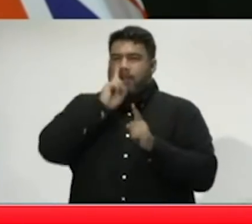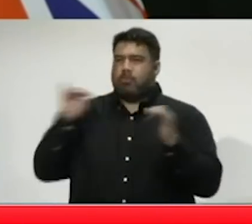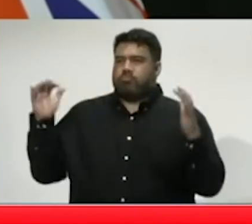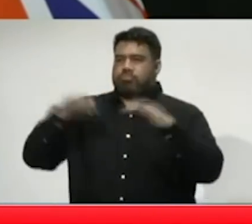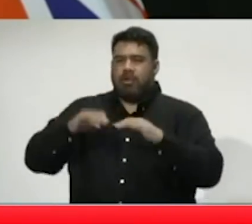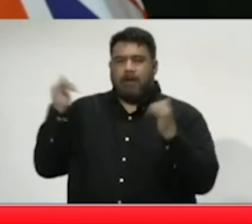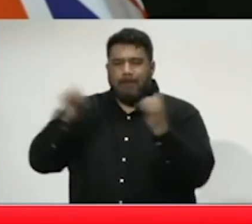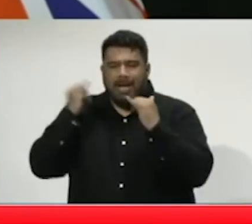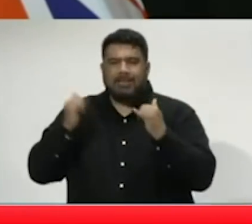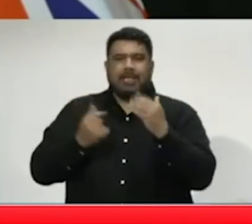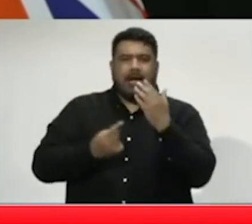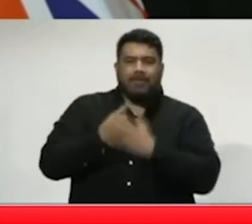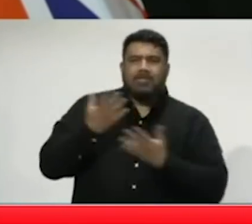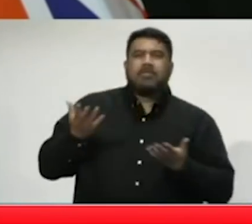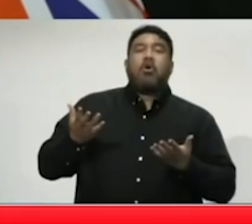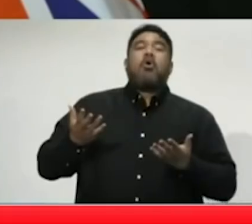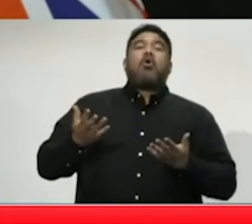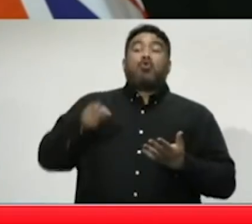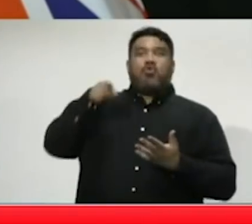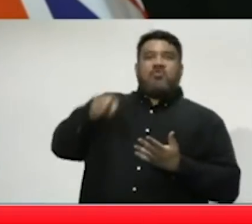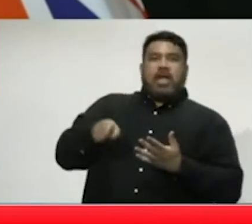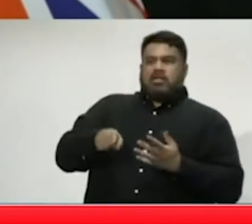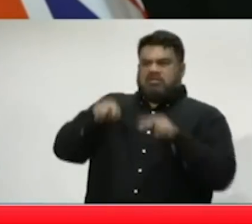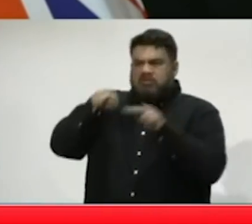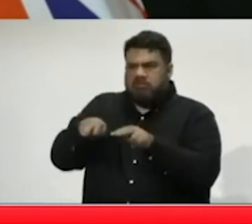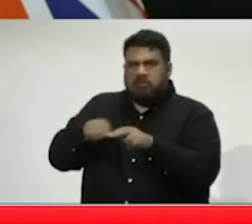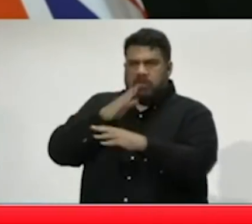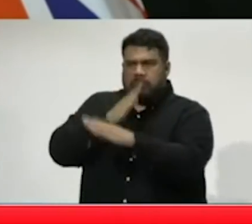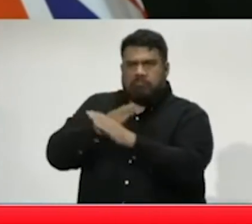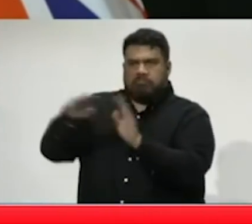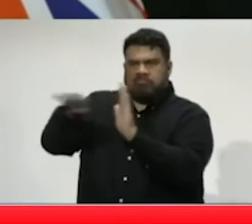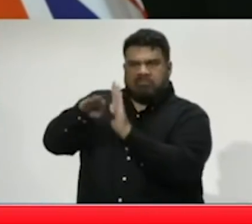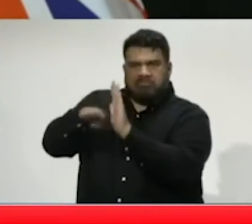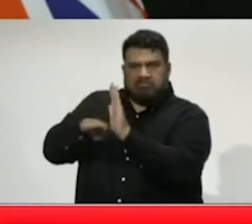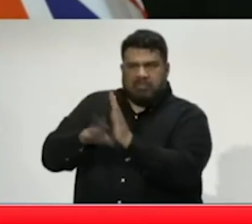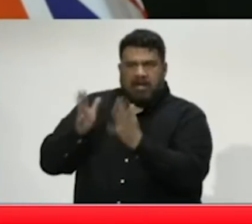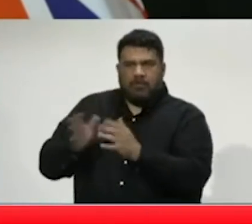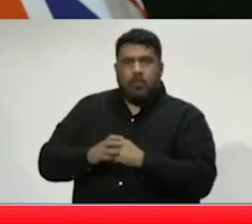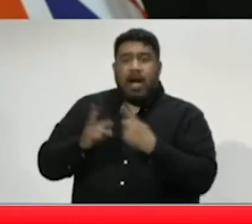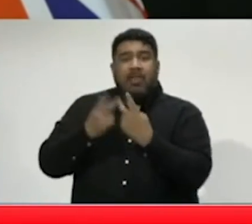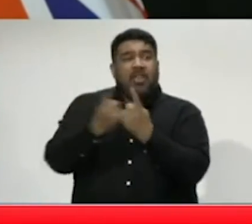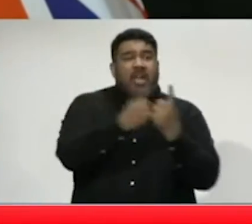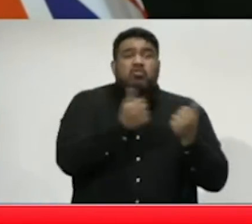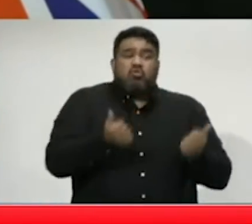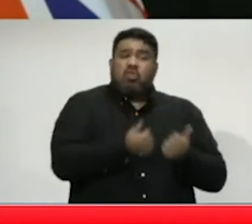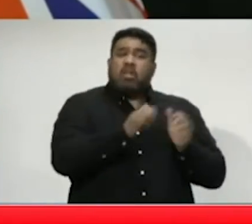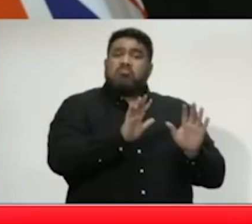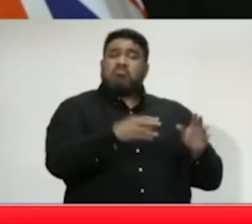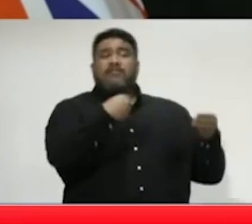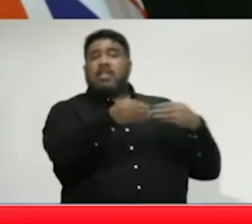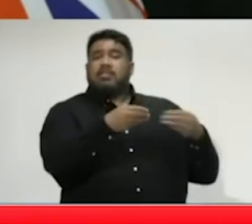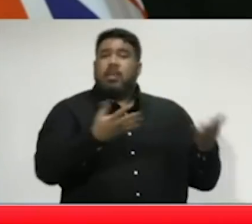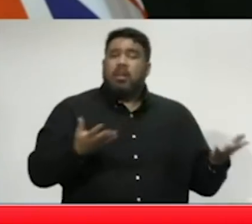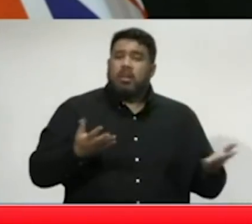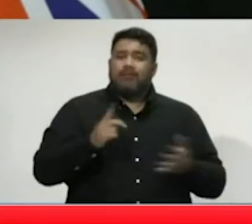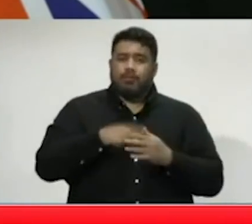and that we are purposely placing limits on. So tomorrow we take a cautious step forward with bars and clubs